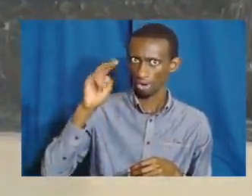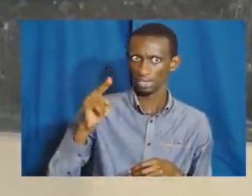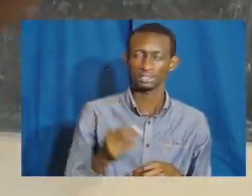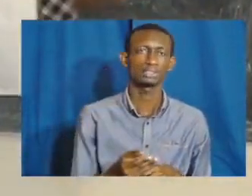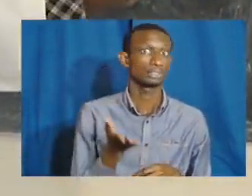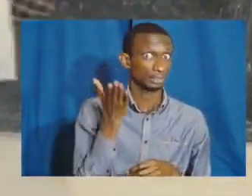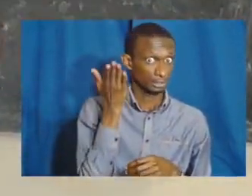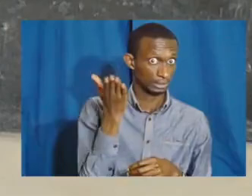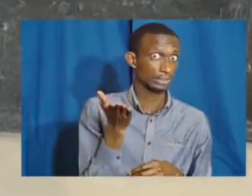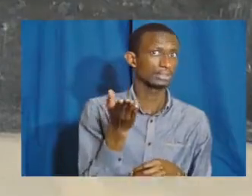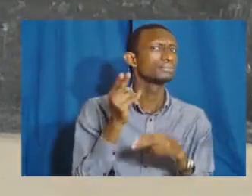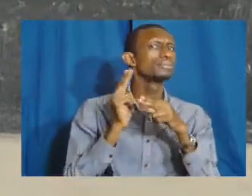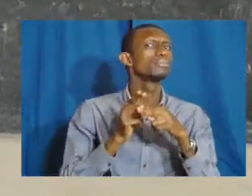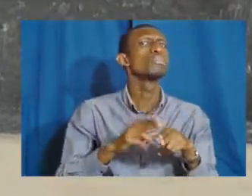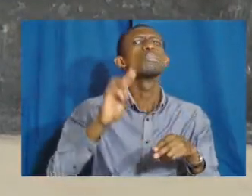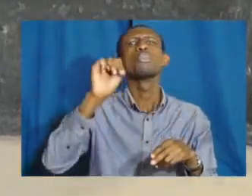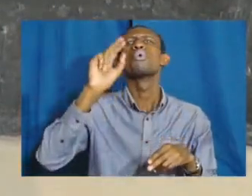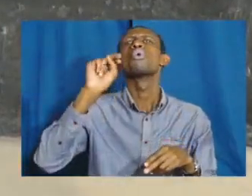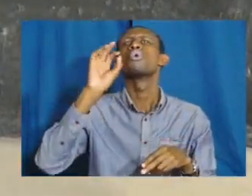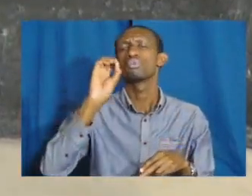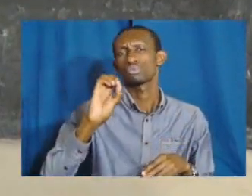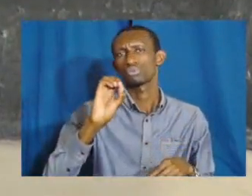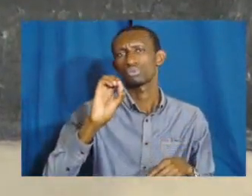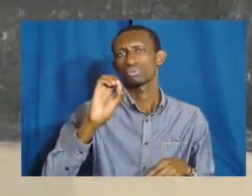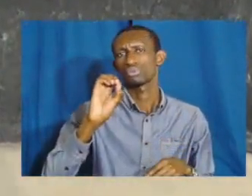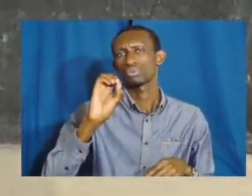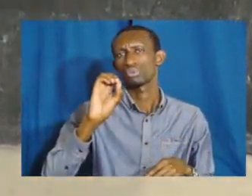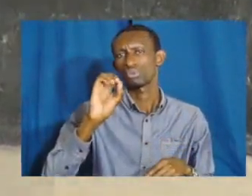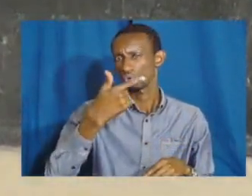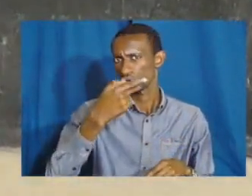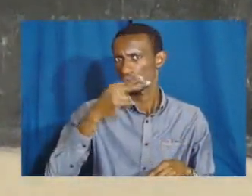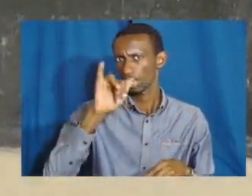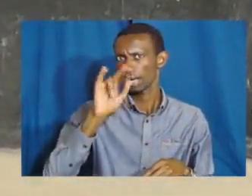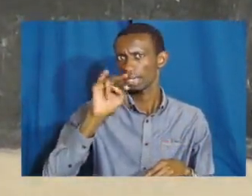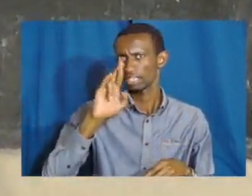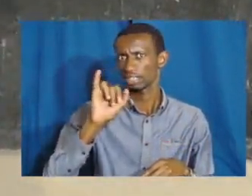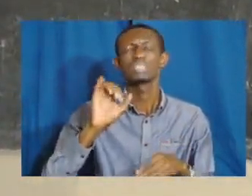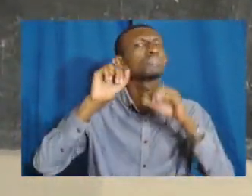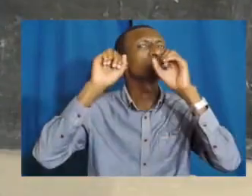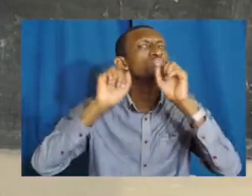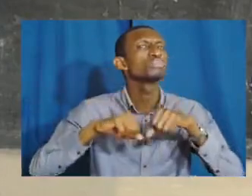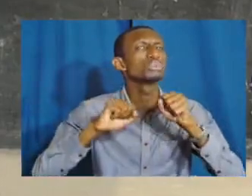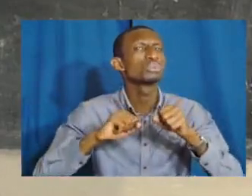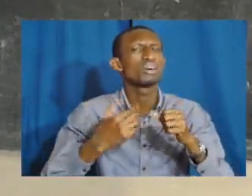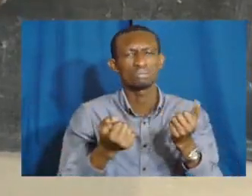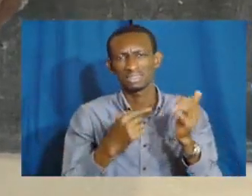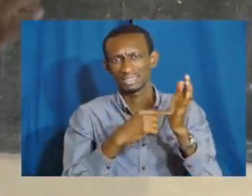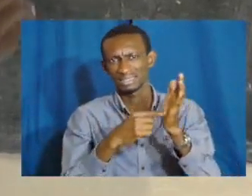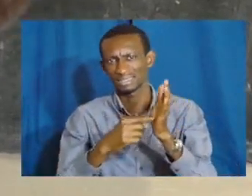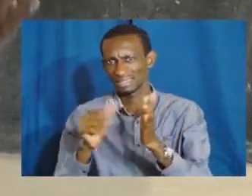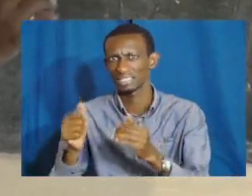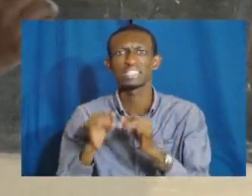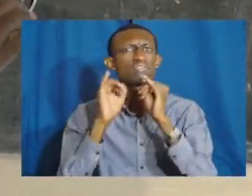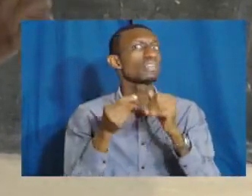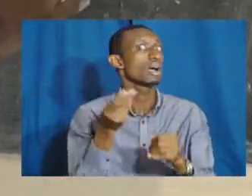are monohydric alcohols. We may have other examples. If there are 2, for example, you